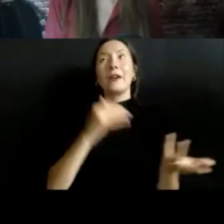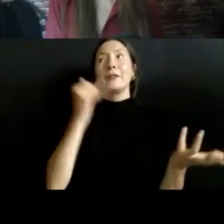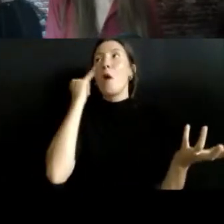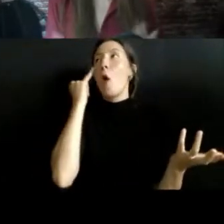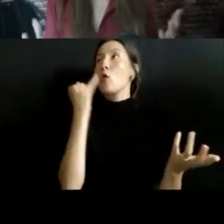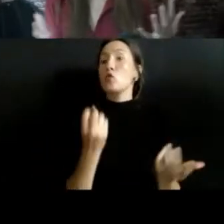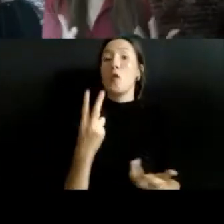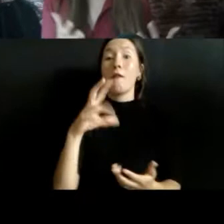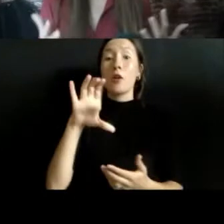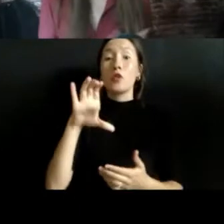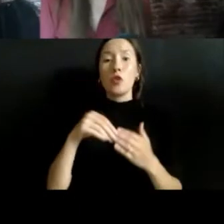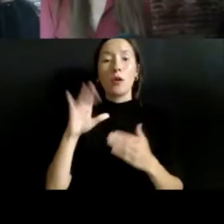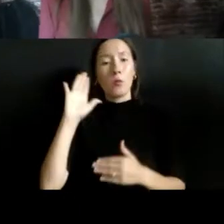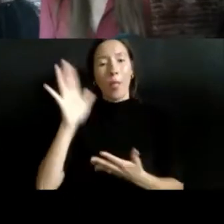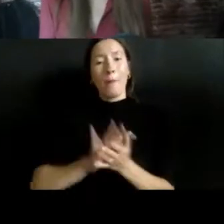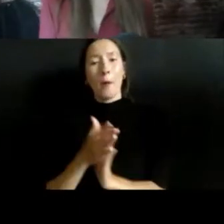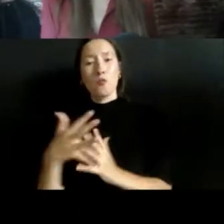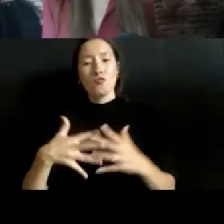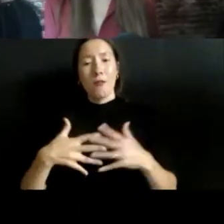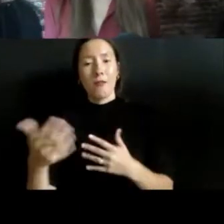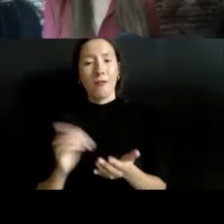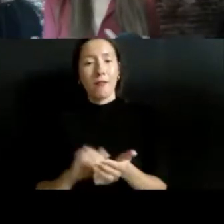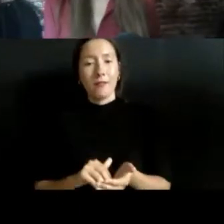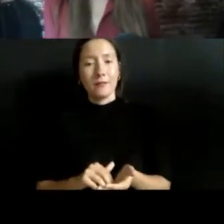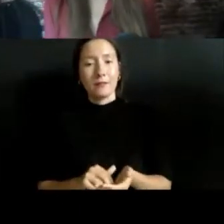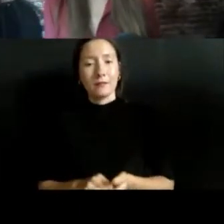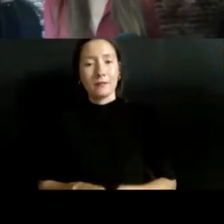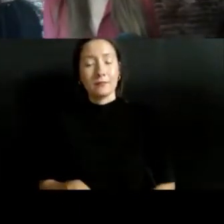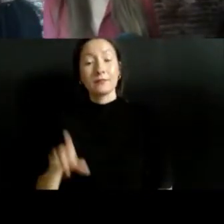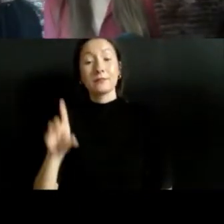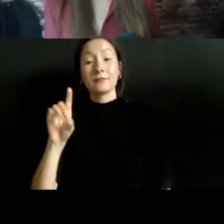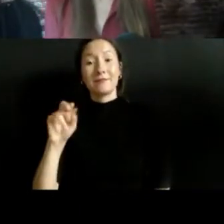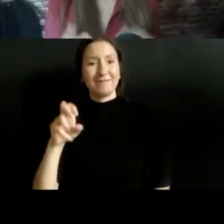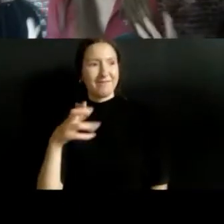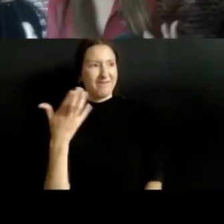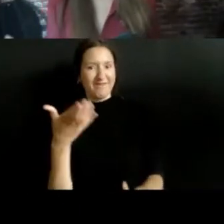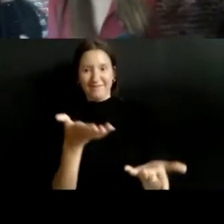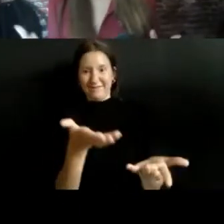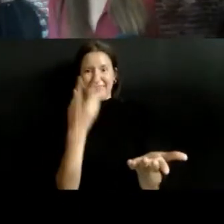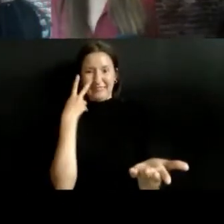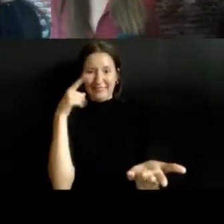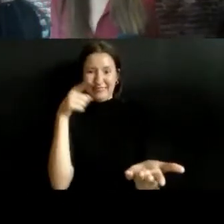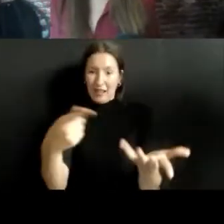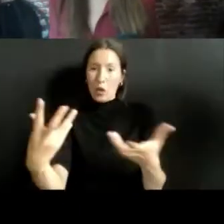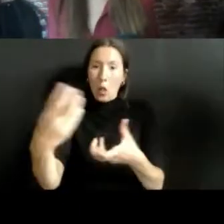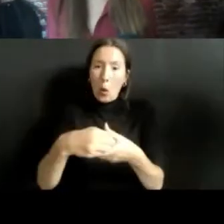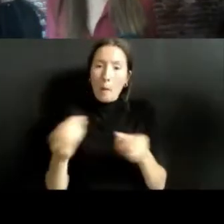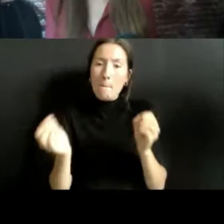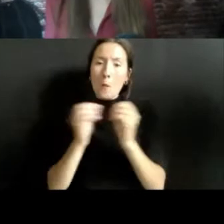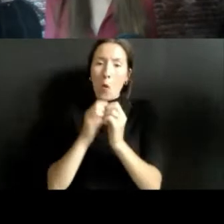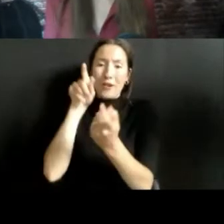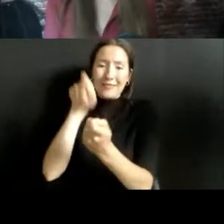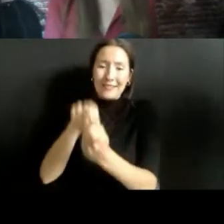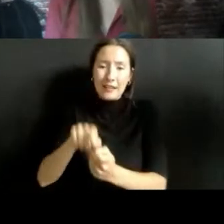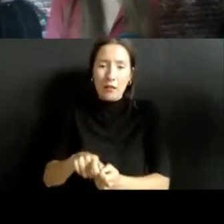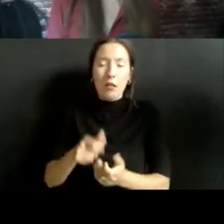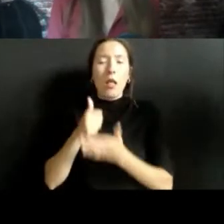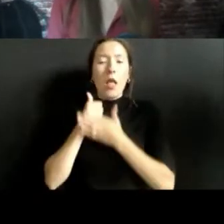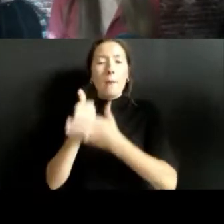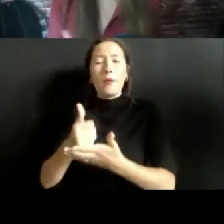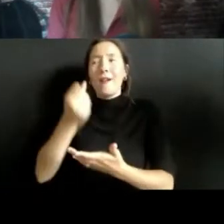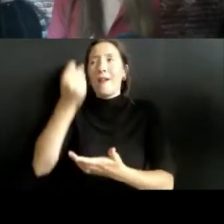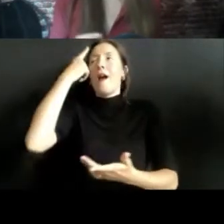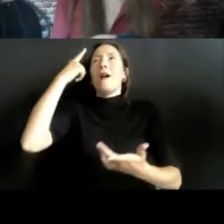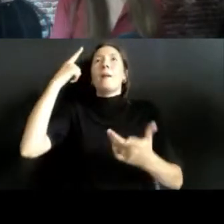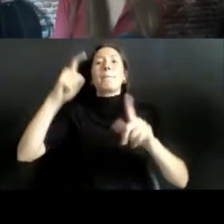Okay, so that included a lot more detail, both the big picture context, as well as